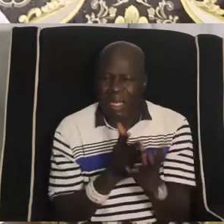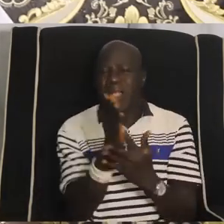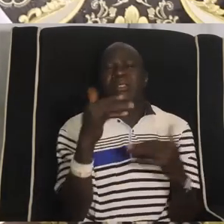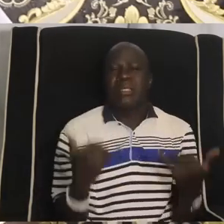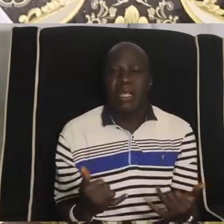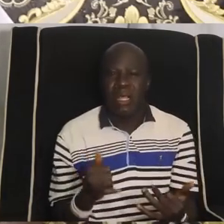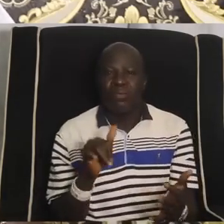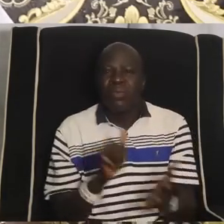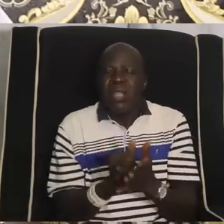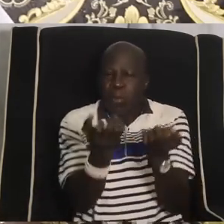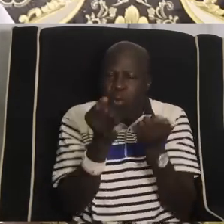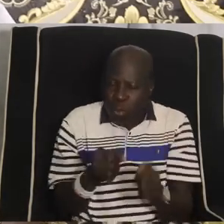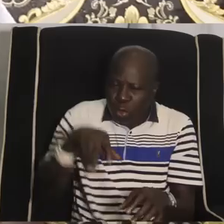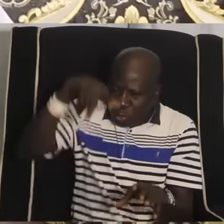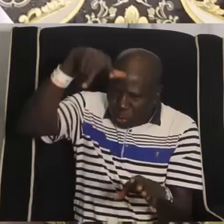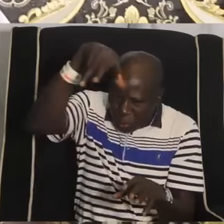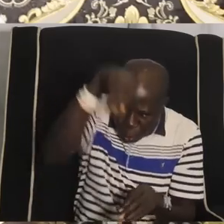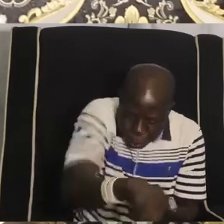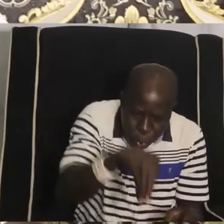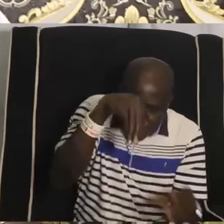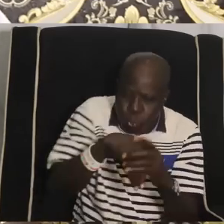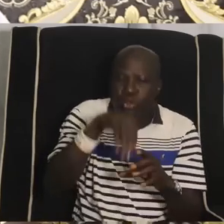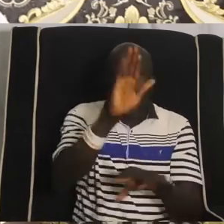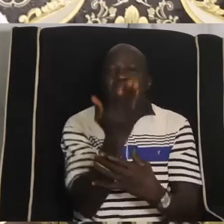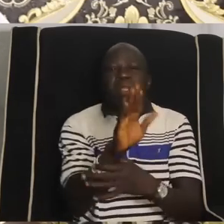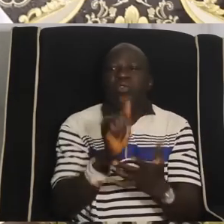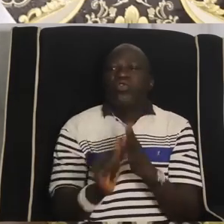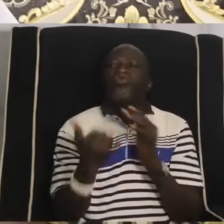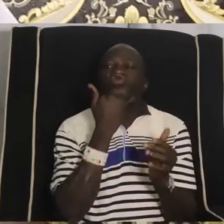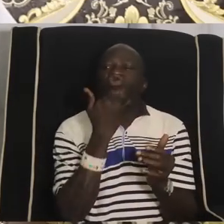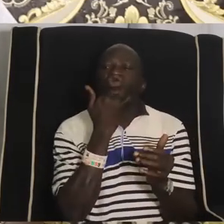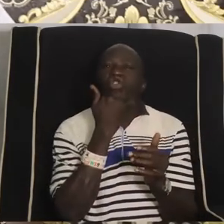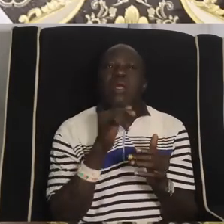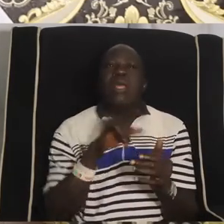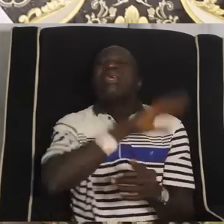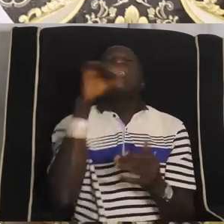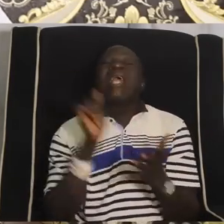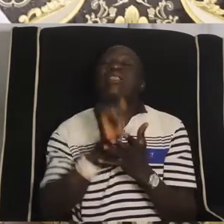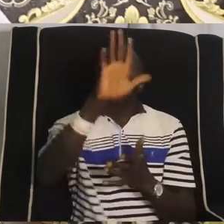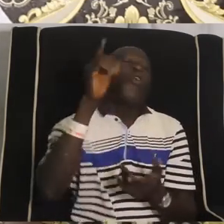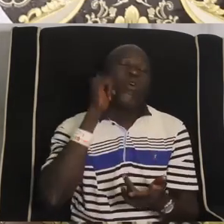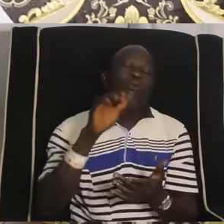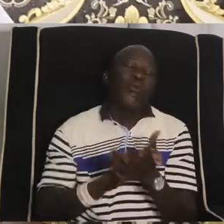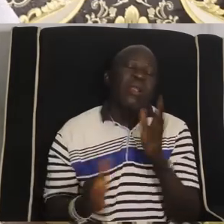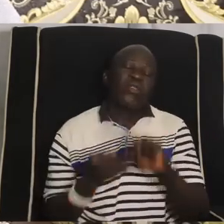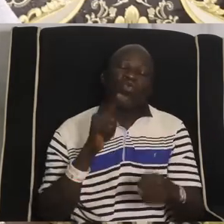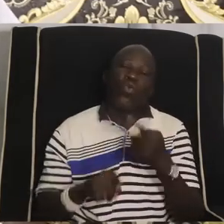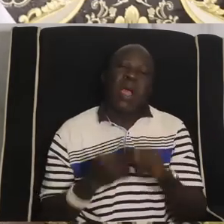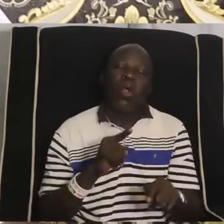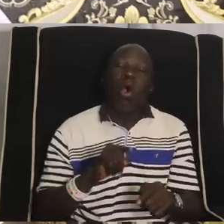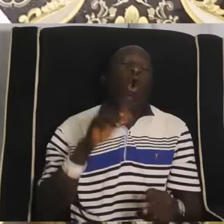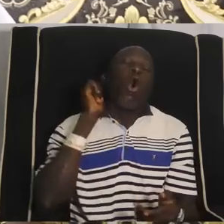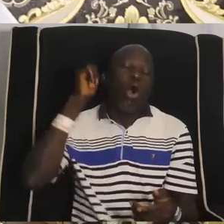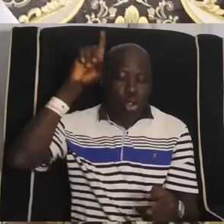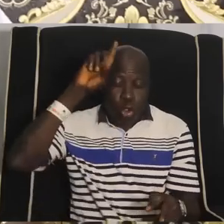now. Perfect one boy. That you want to lay your eyes on destruction. Say your word, eh? Is it your friend's wife? Abi your